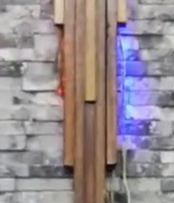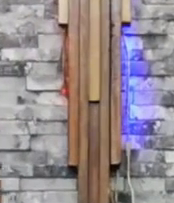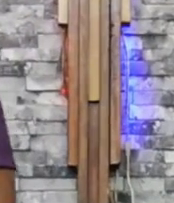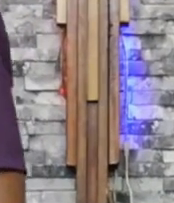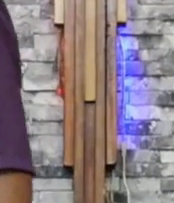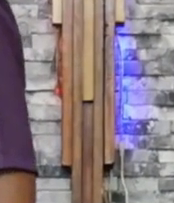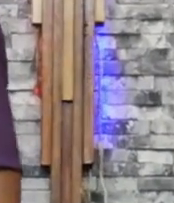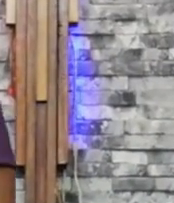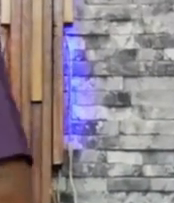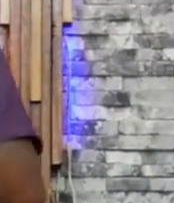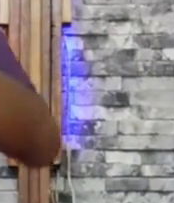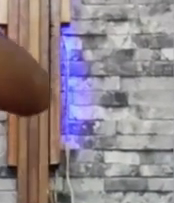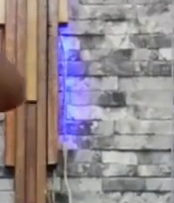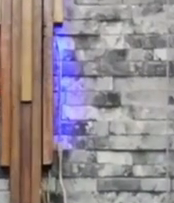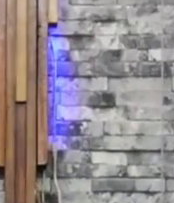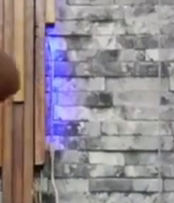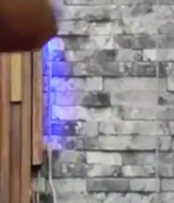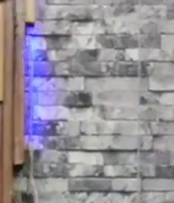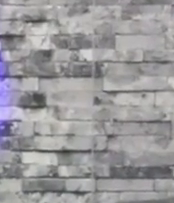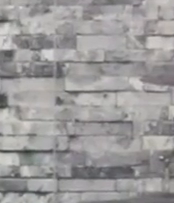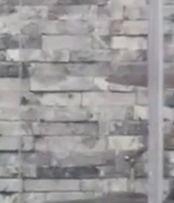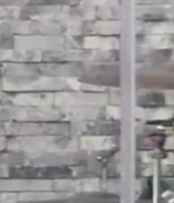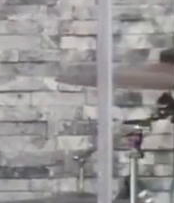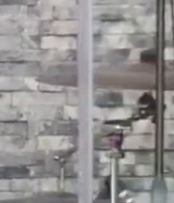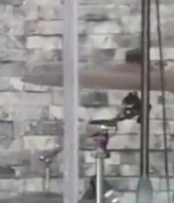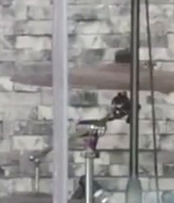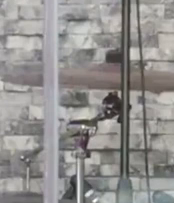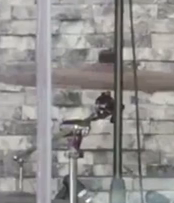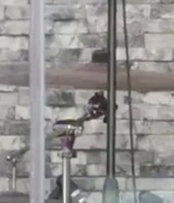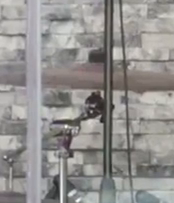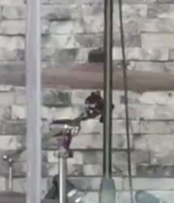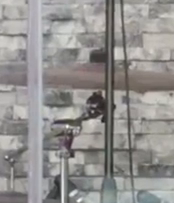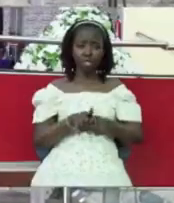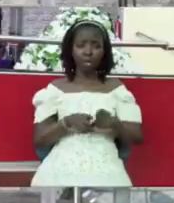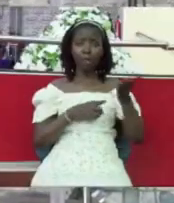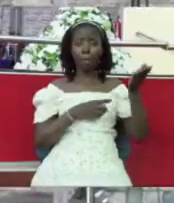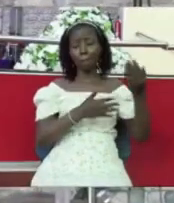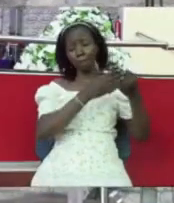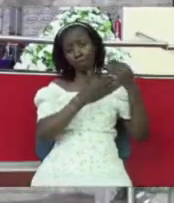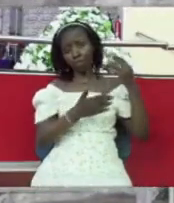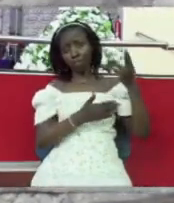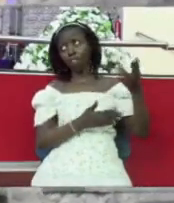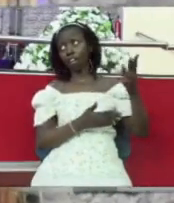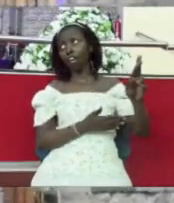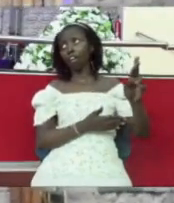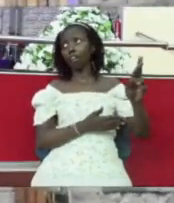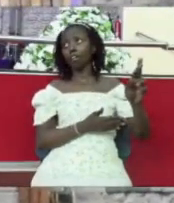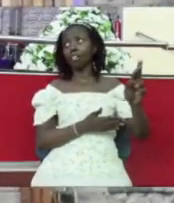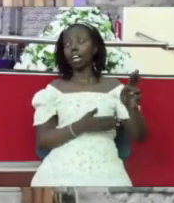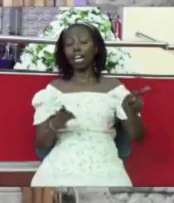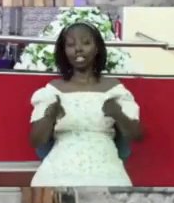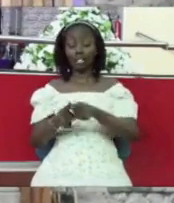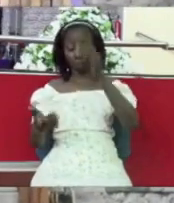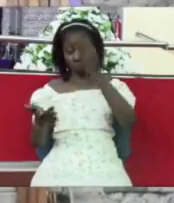to be. Ni mahali pabaya sana kwa binadamu kuwa. It was the same with the Romans. Ilikuwa pale, ilikuwa vile kwa Warumi. It is a truth for us today.